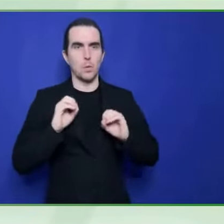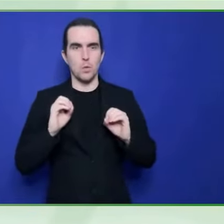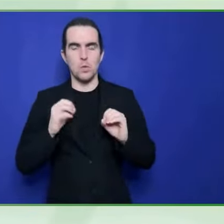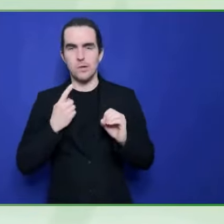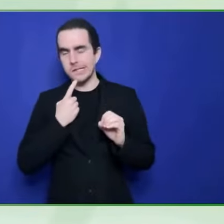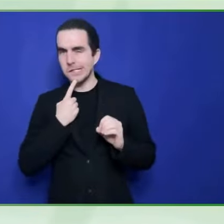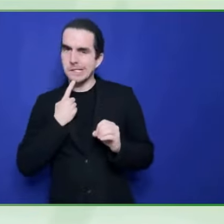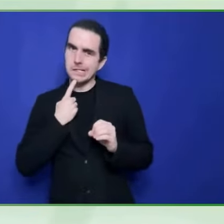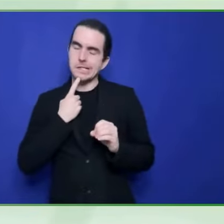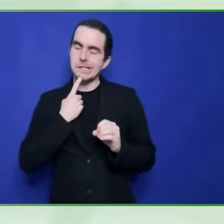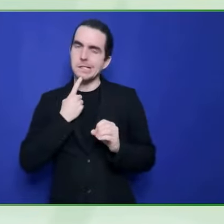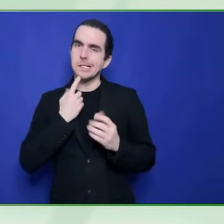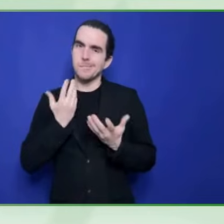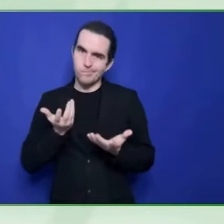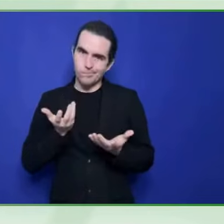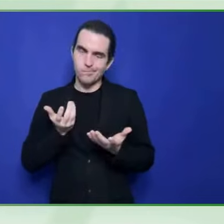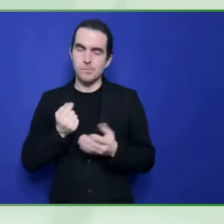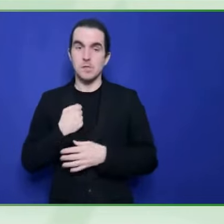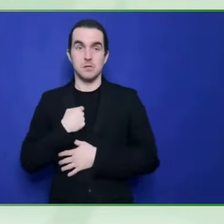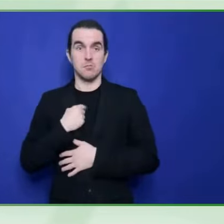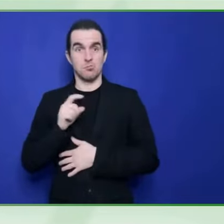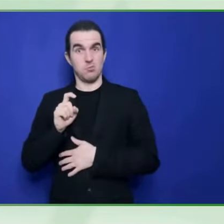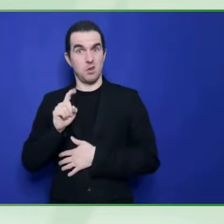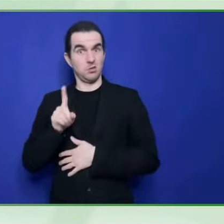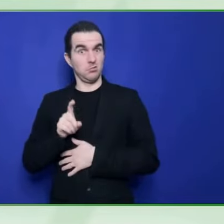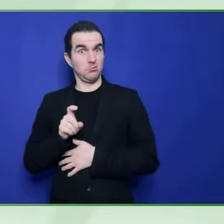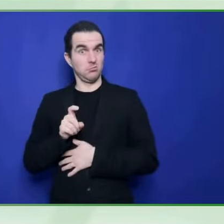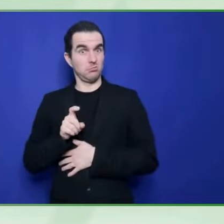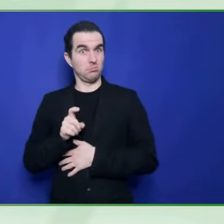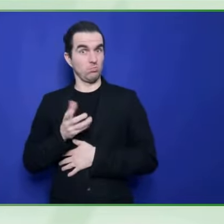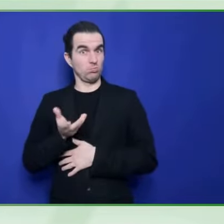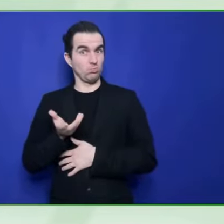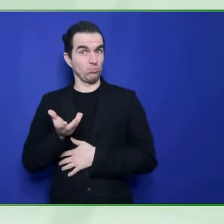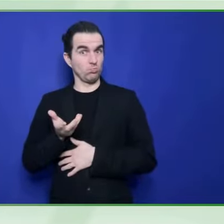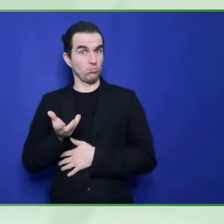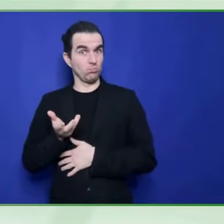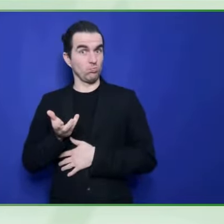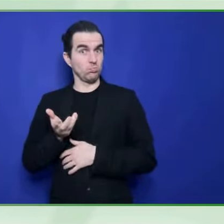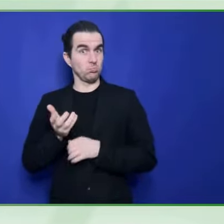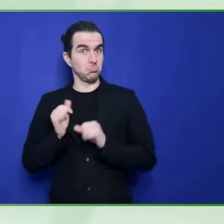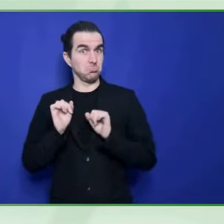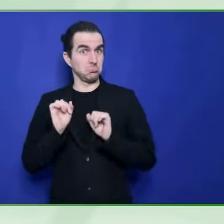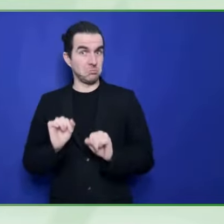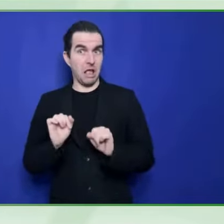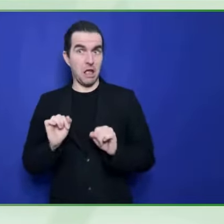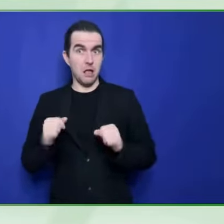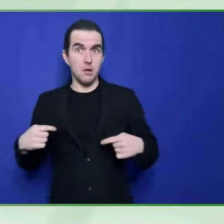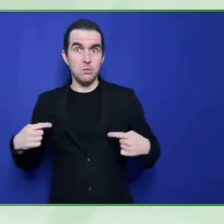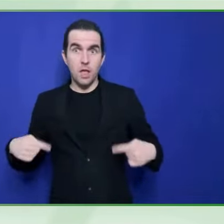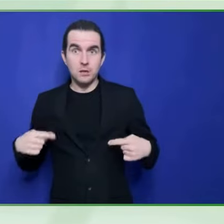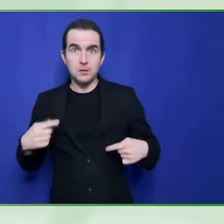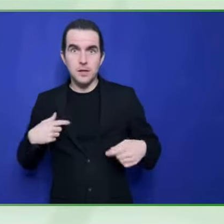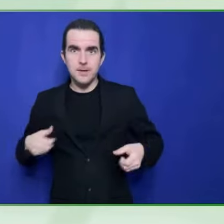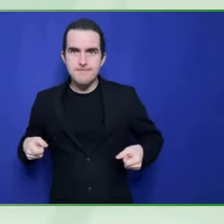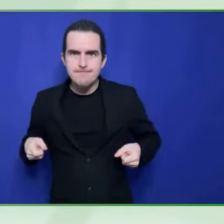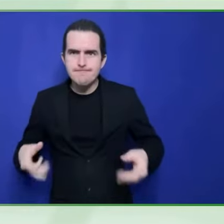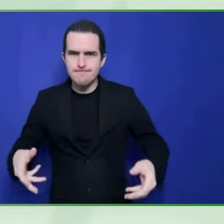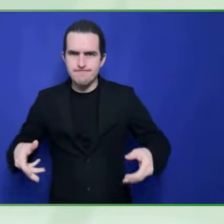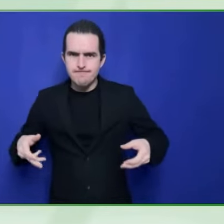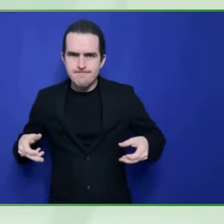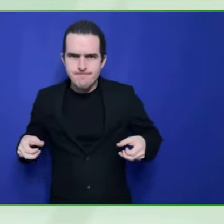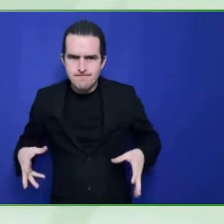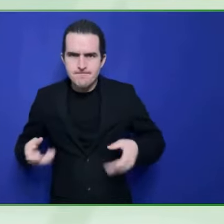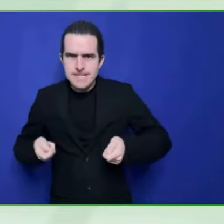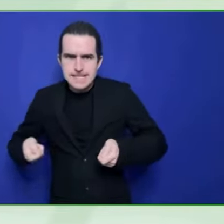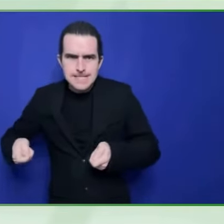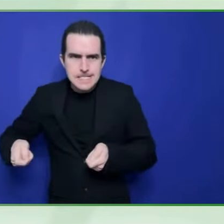having to take every part of the map and assess if that's going to be accessible to this particular device. And then